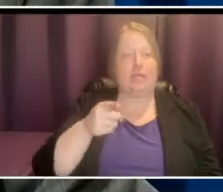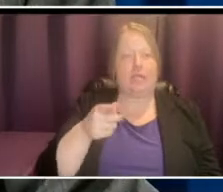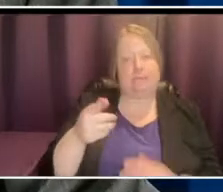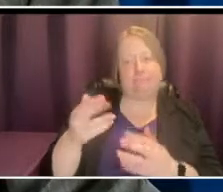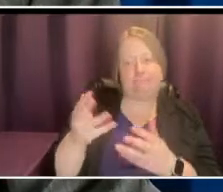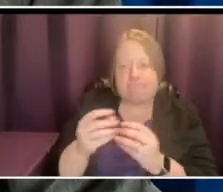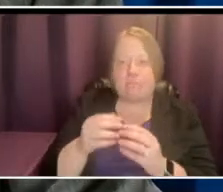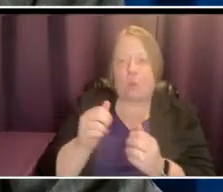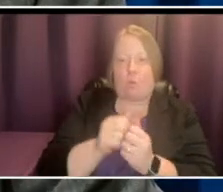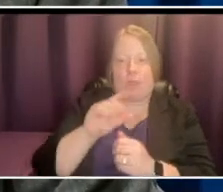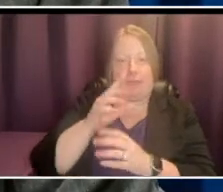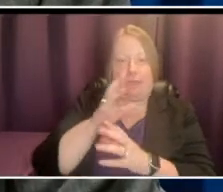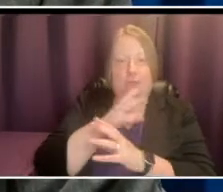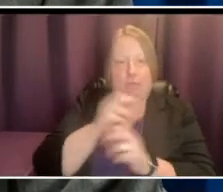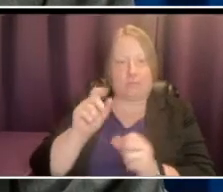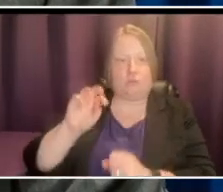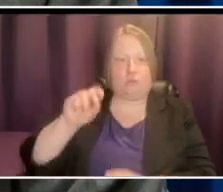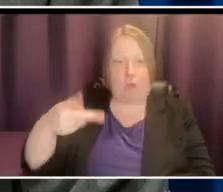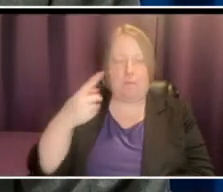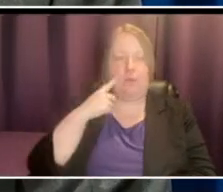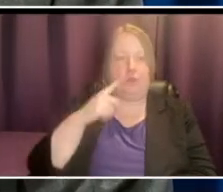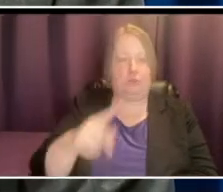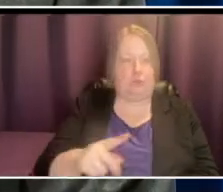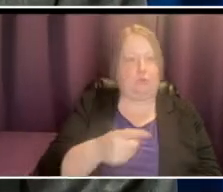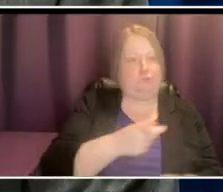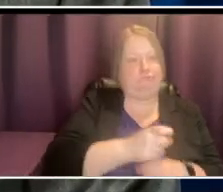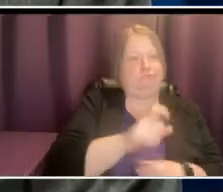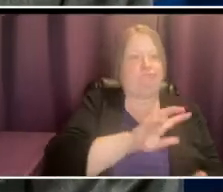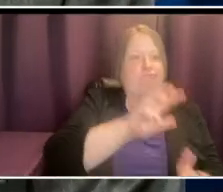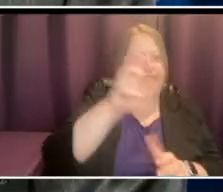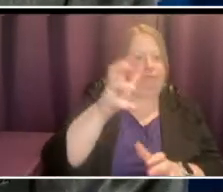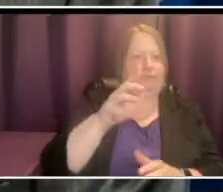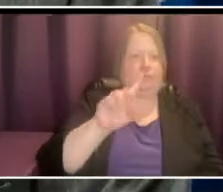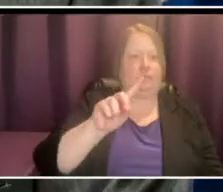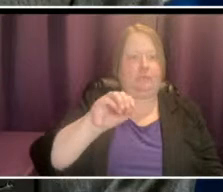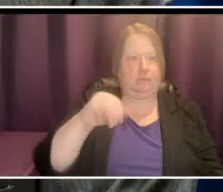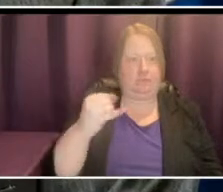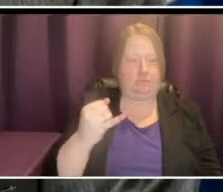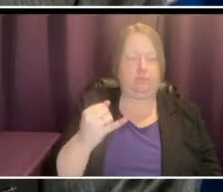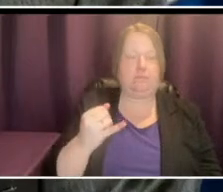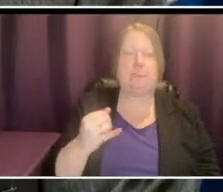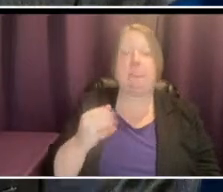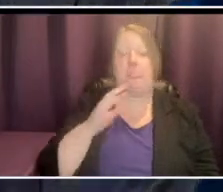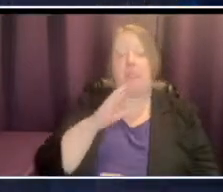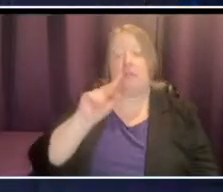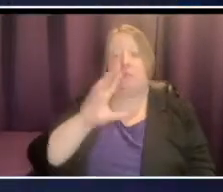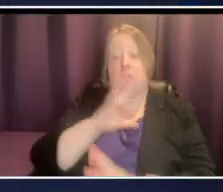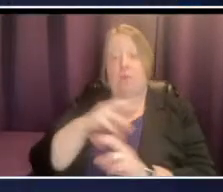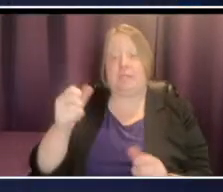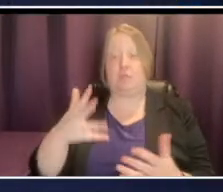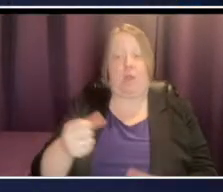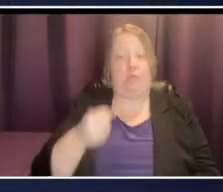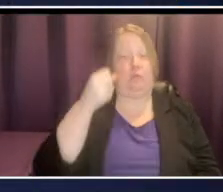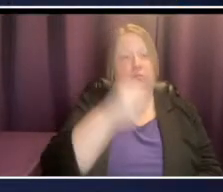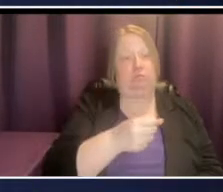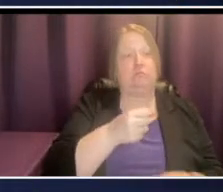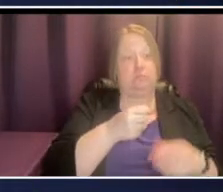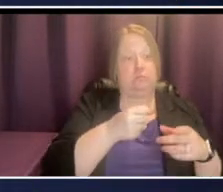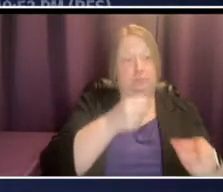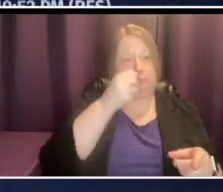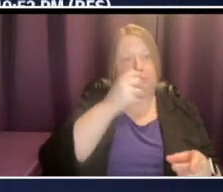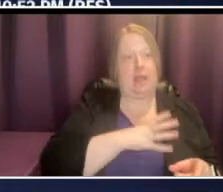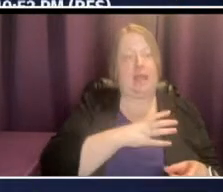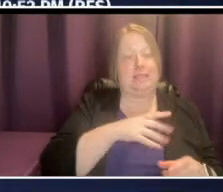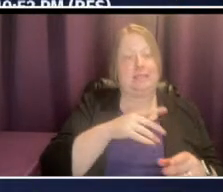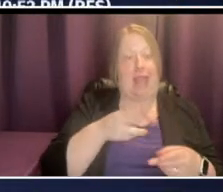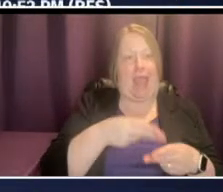the Department of Justice. President Trump wanted to appoint Jeff Clark as acting Attorney General. And as you can see in this